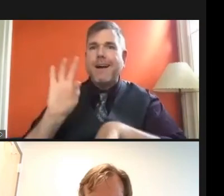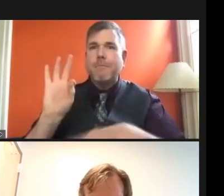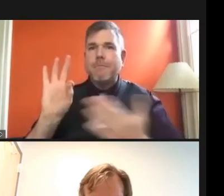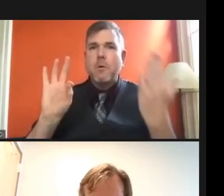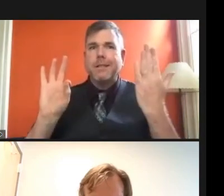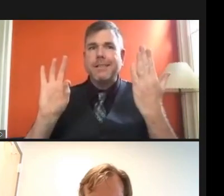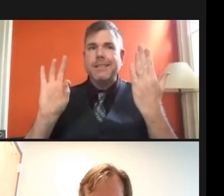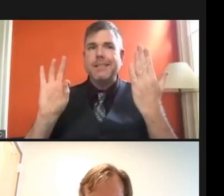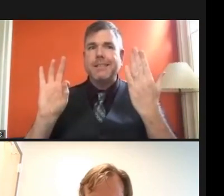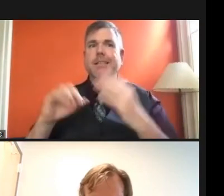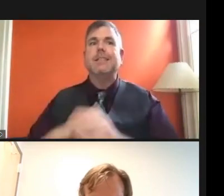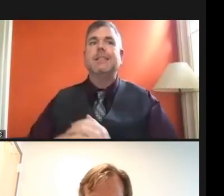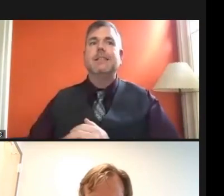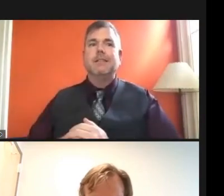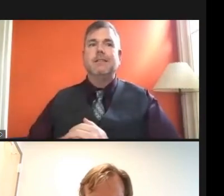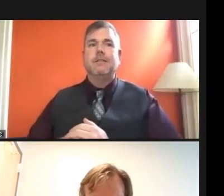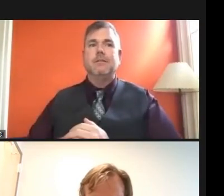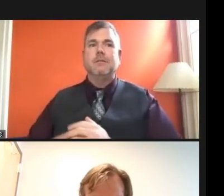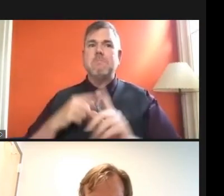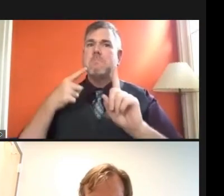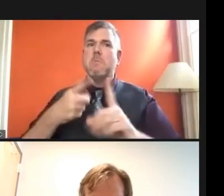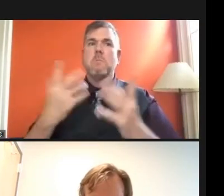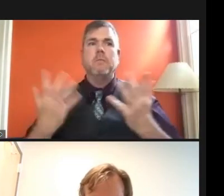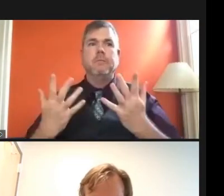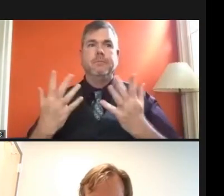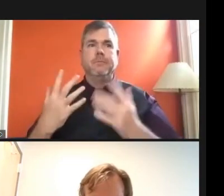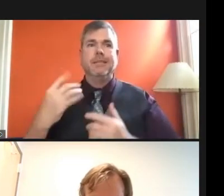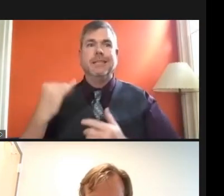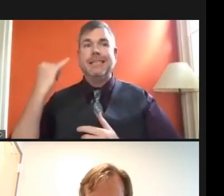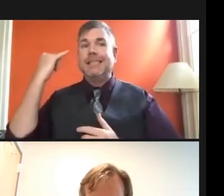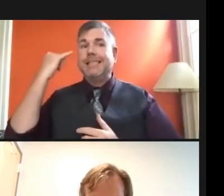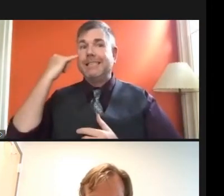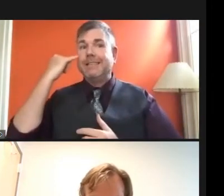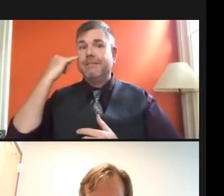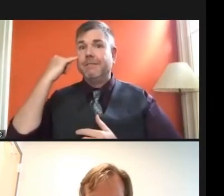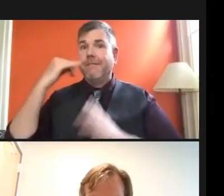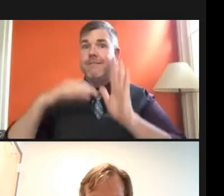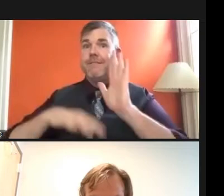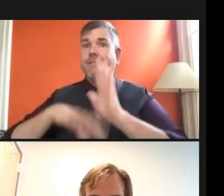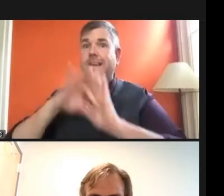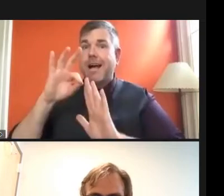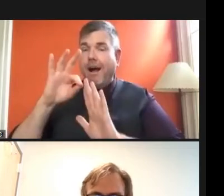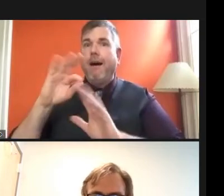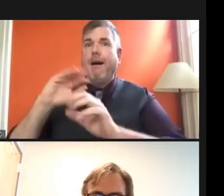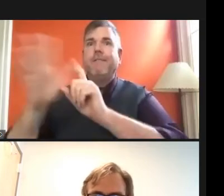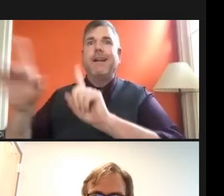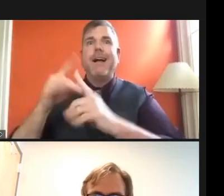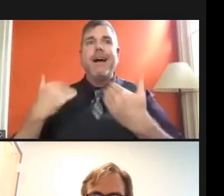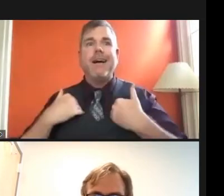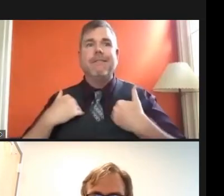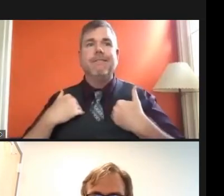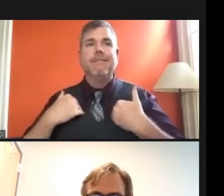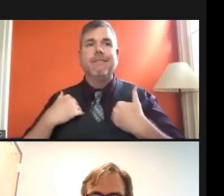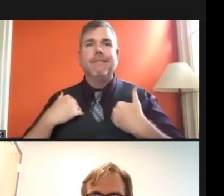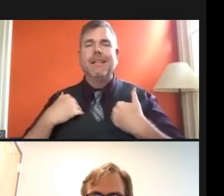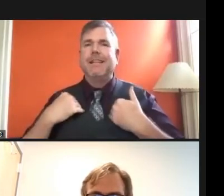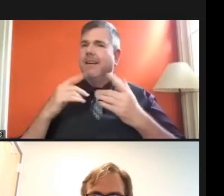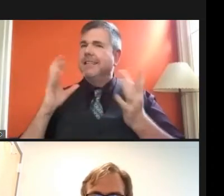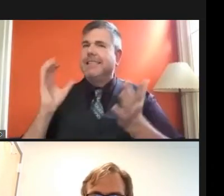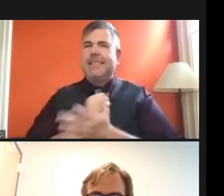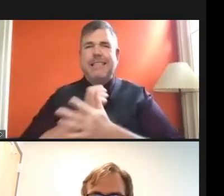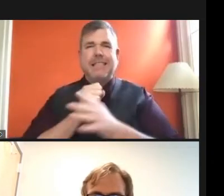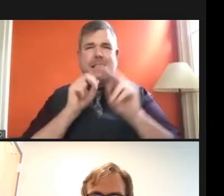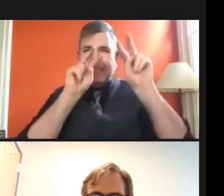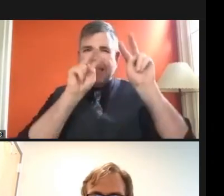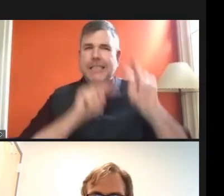to people so that they can isolate. I think one thing that you mentioned, Lainey, about living in multi-generational housing or